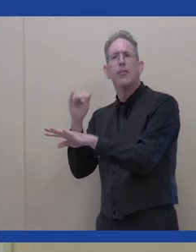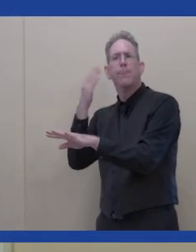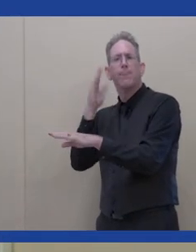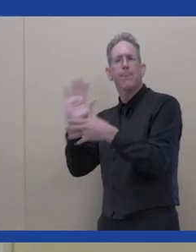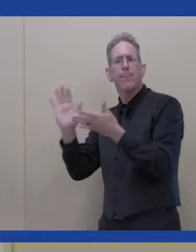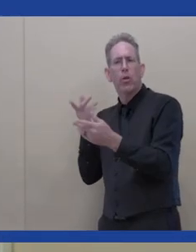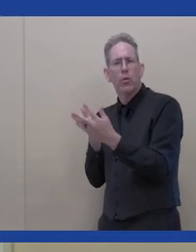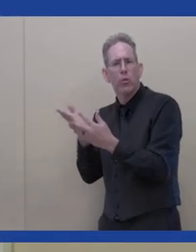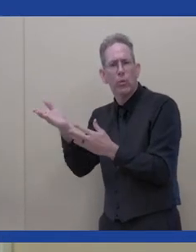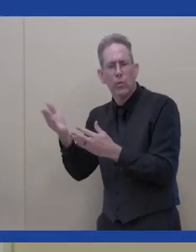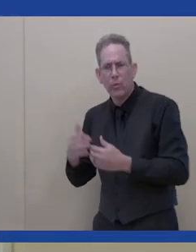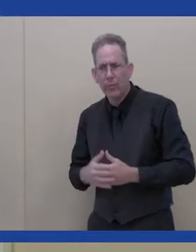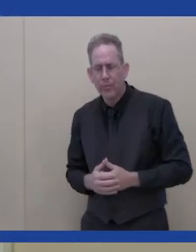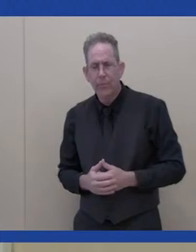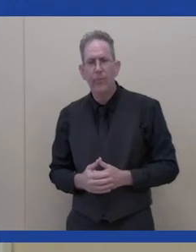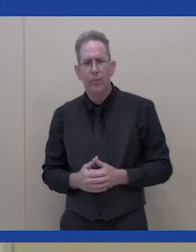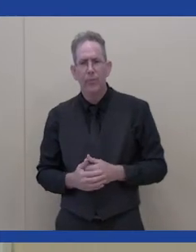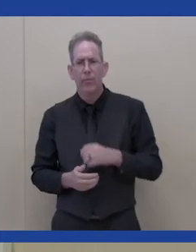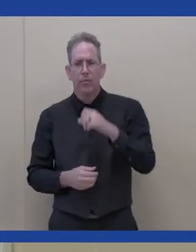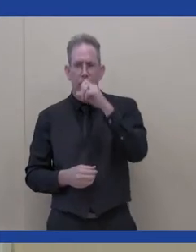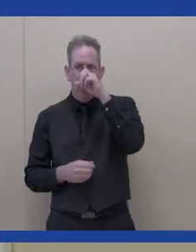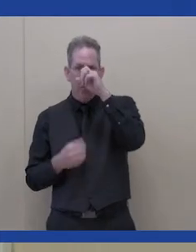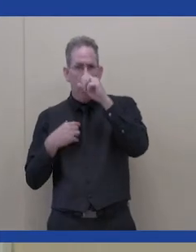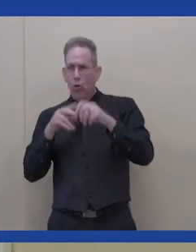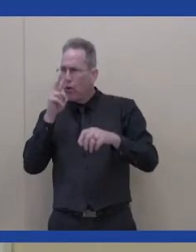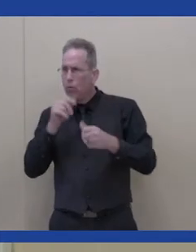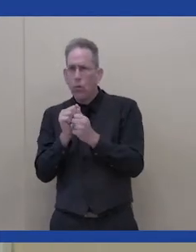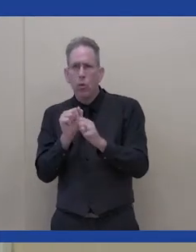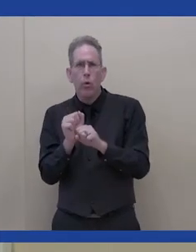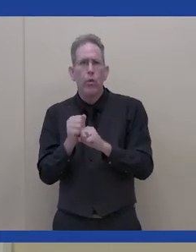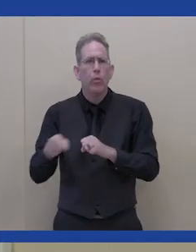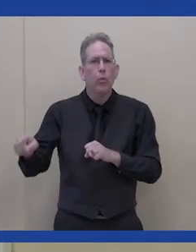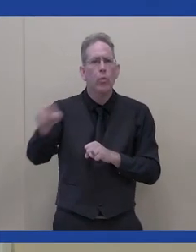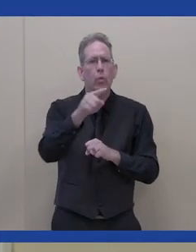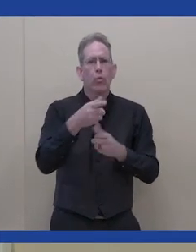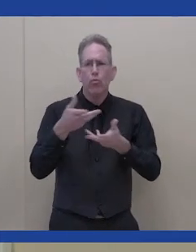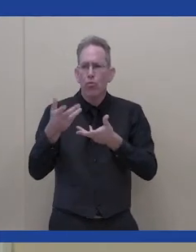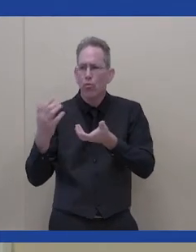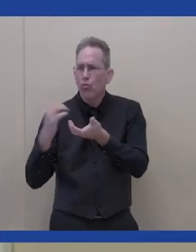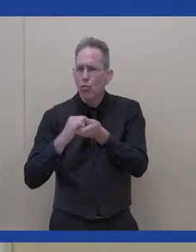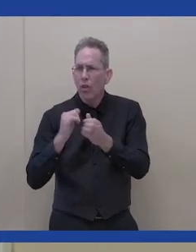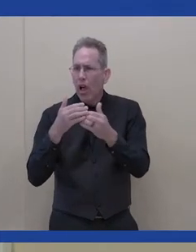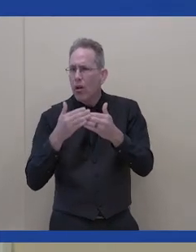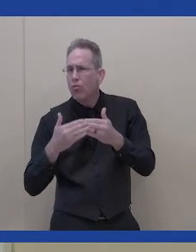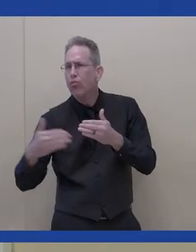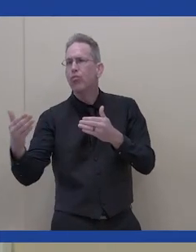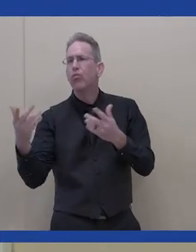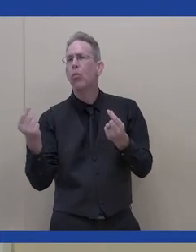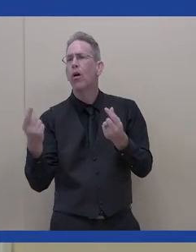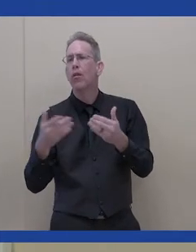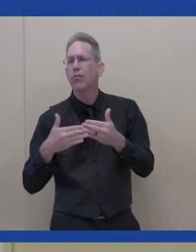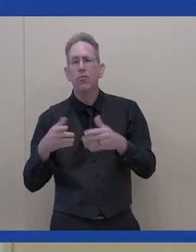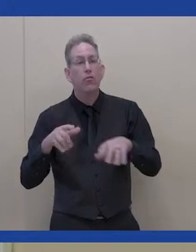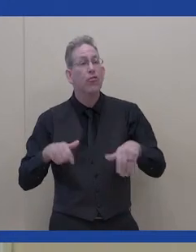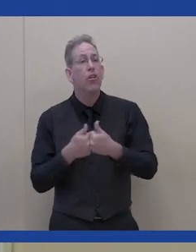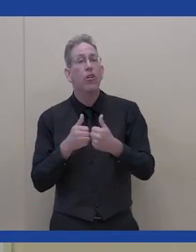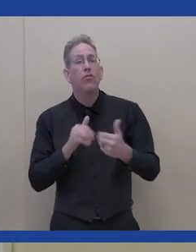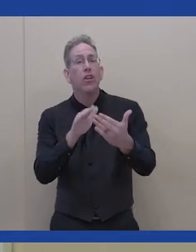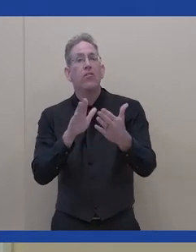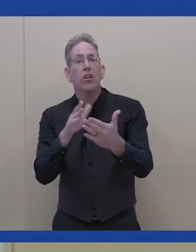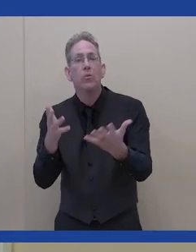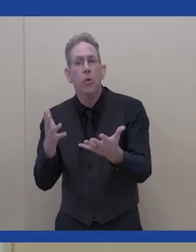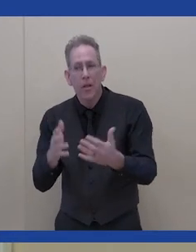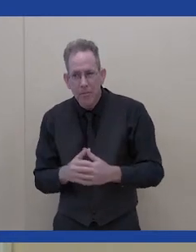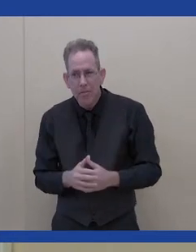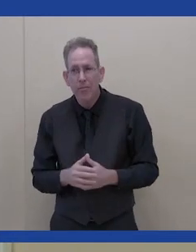ongoing engagement as we all get to work addressing challenges like community safety in the fiscal year 25 budget, and also begin